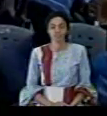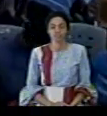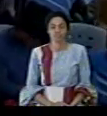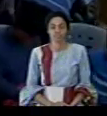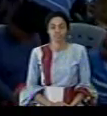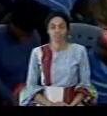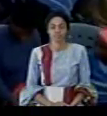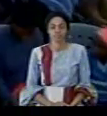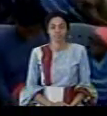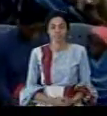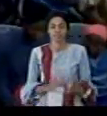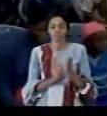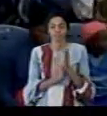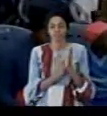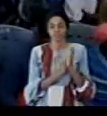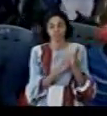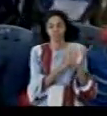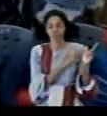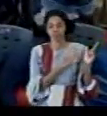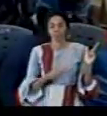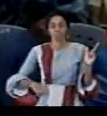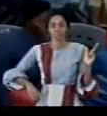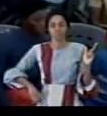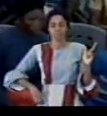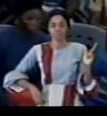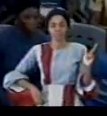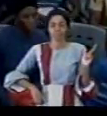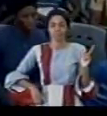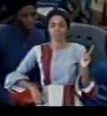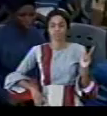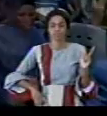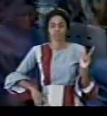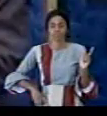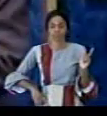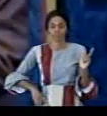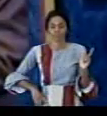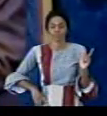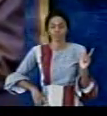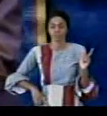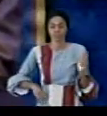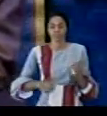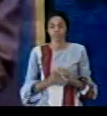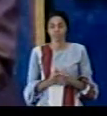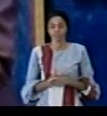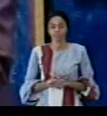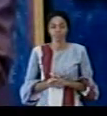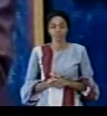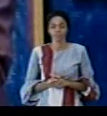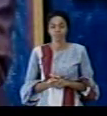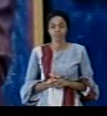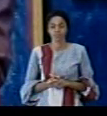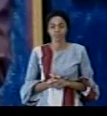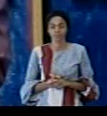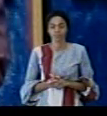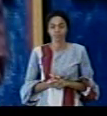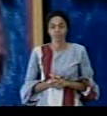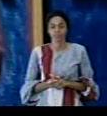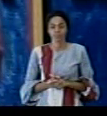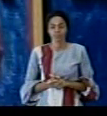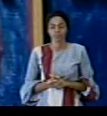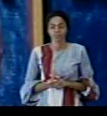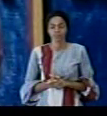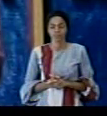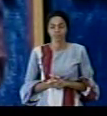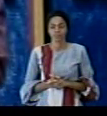Praise the Lord. We have this special announcement to make. Number one, to